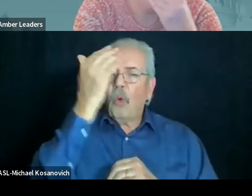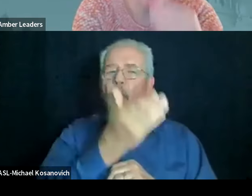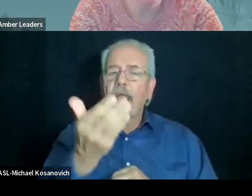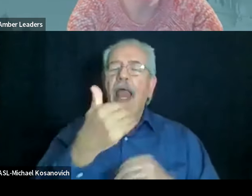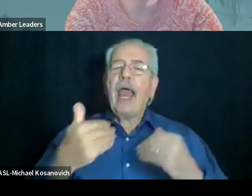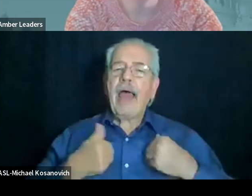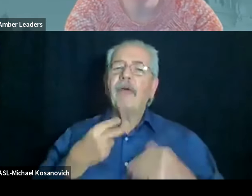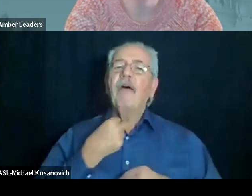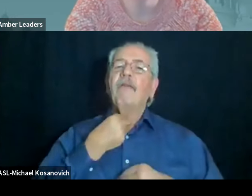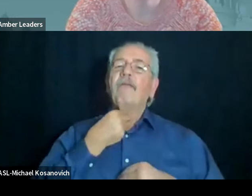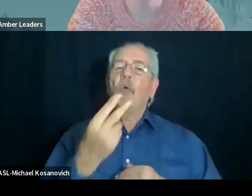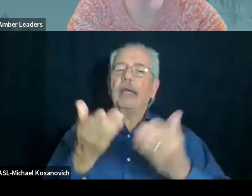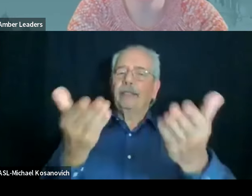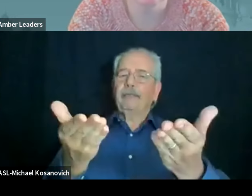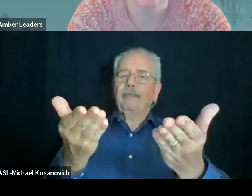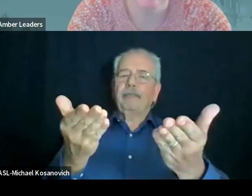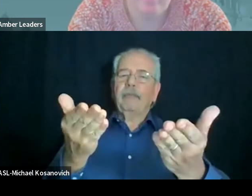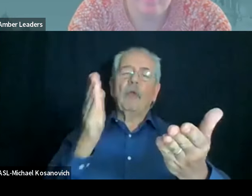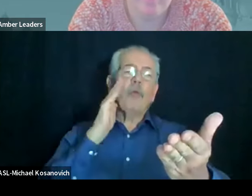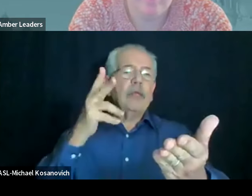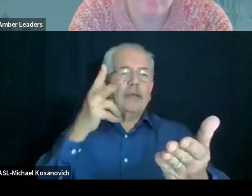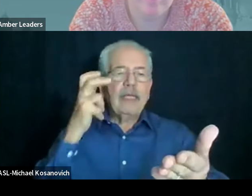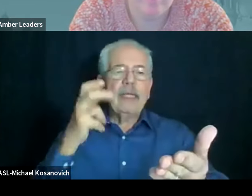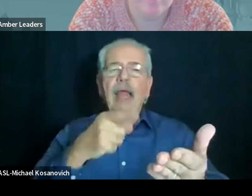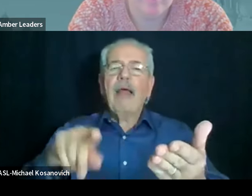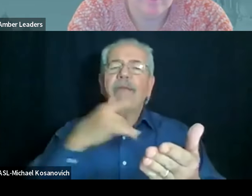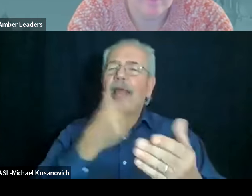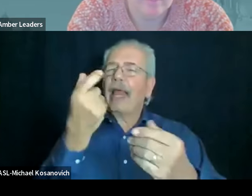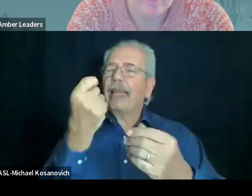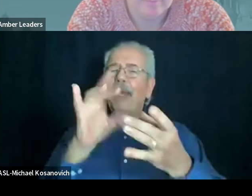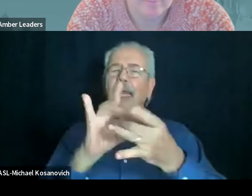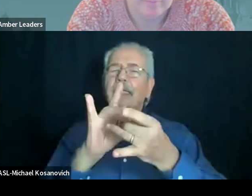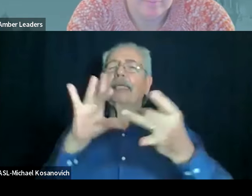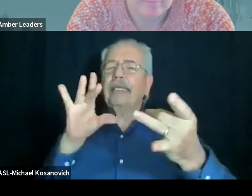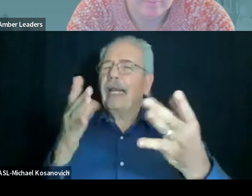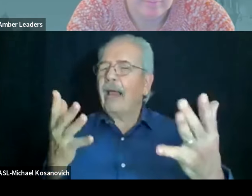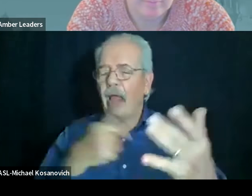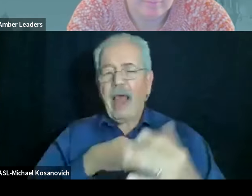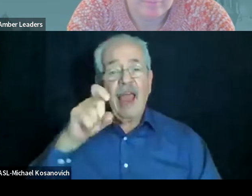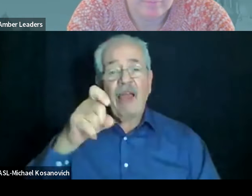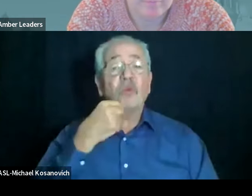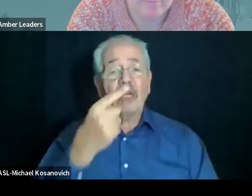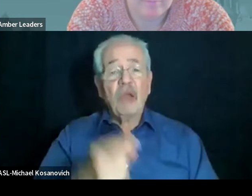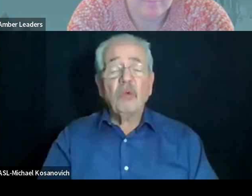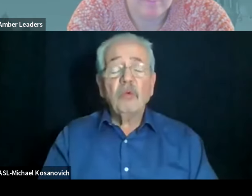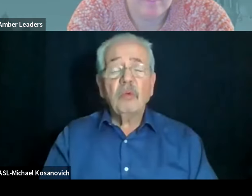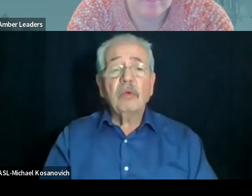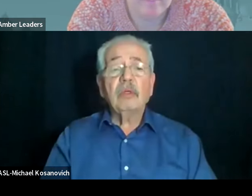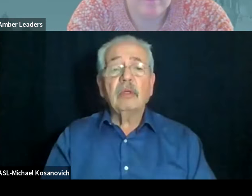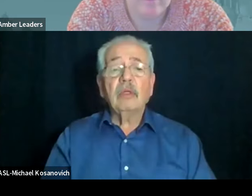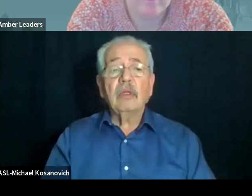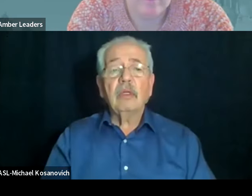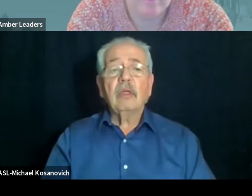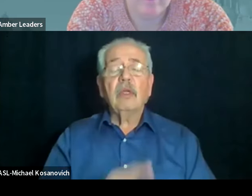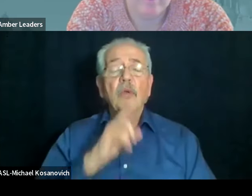at the table. I think they're just, we're feeling a little disconnected. And I just have to say, that